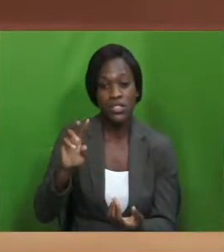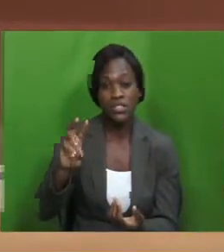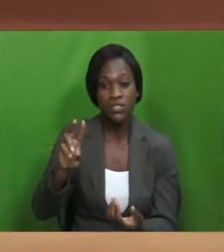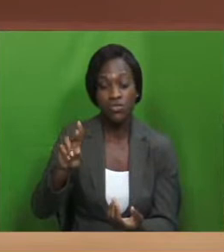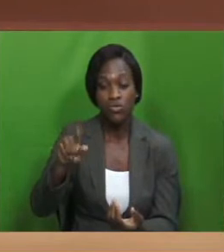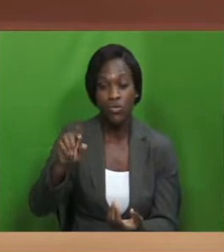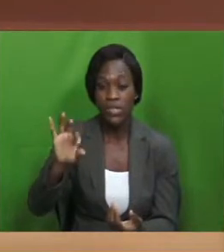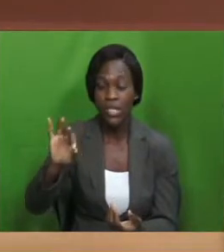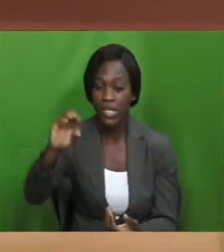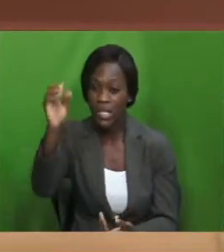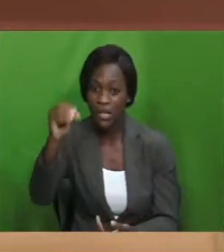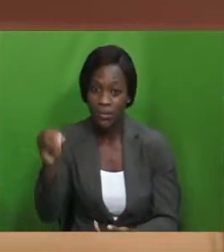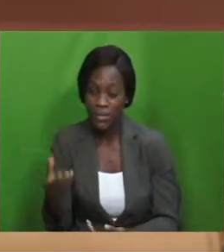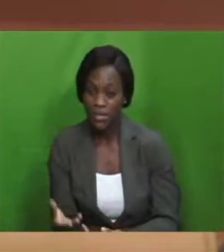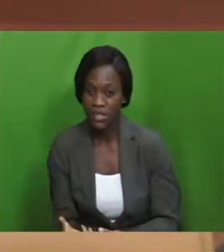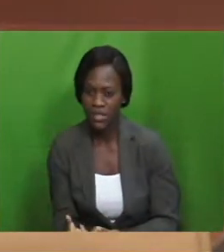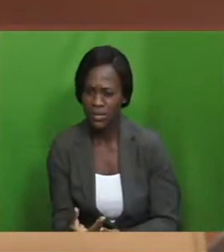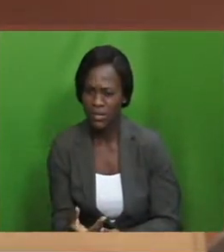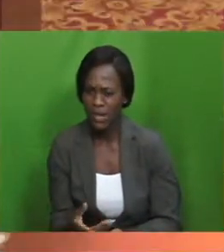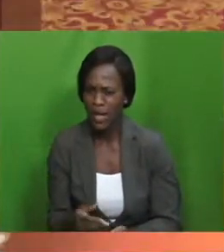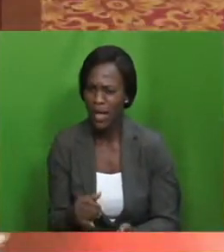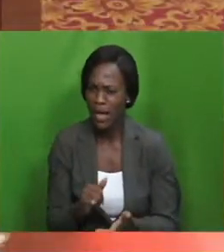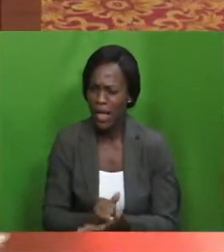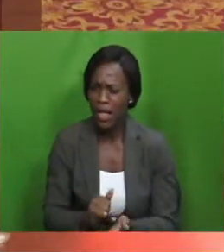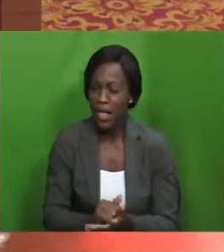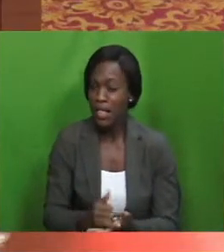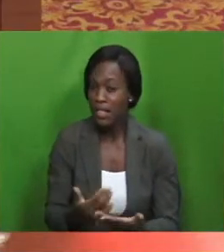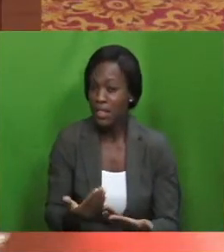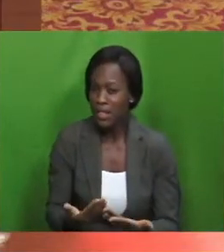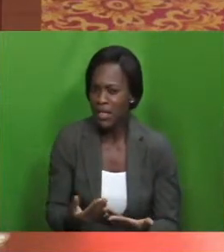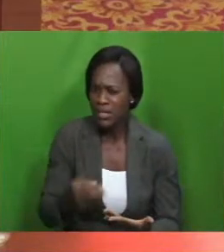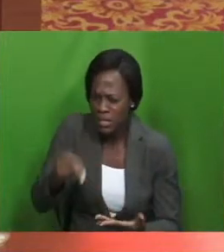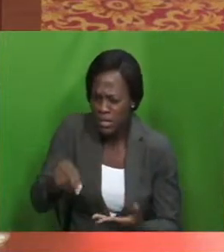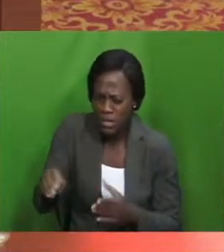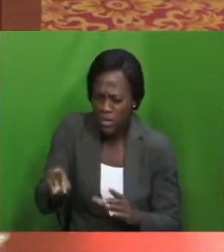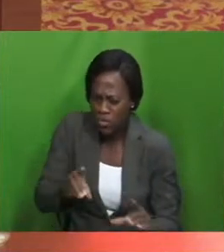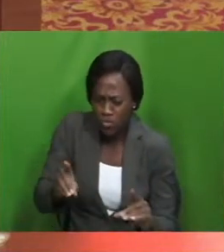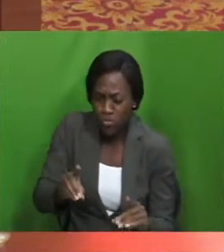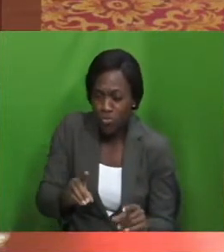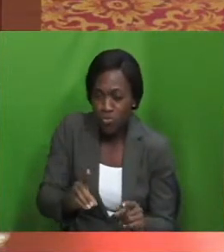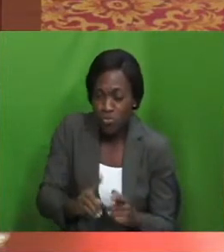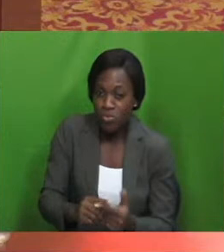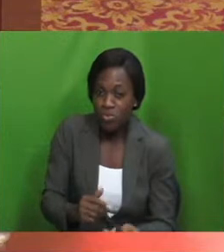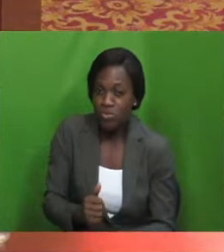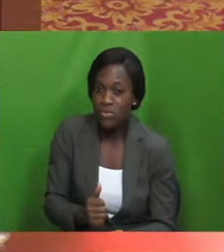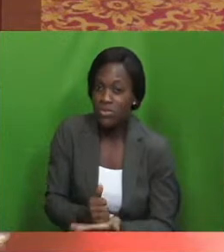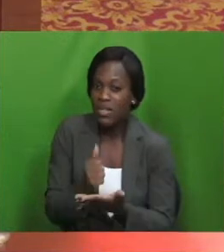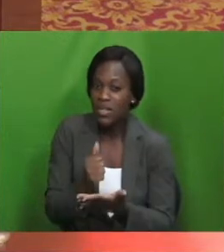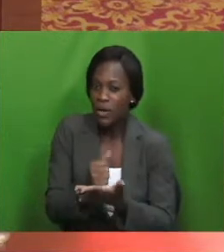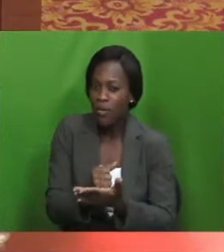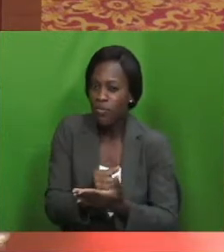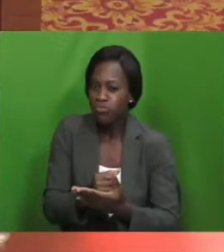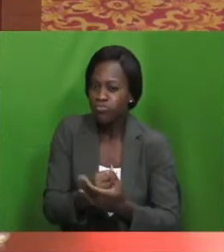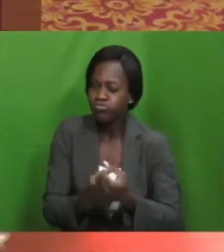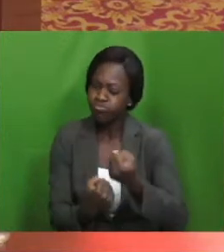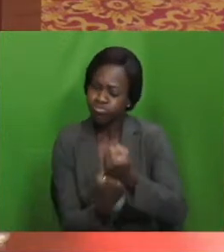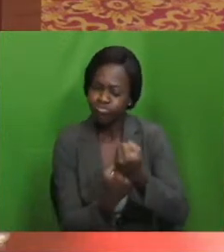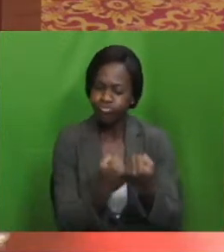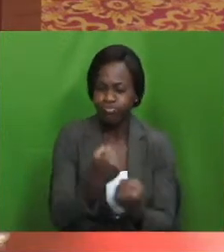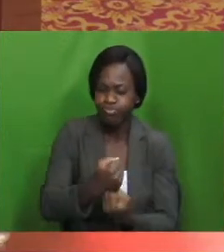Speaker, and that is something that we have to do to strengthen and reposition the banking sector. The